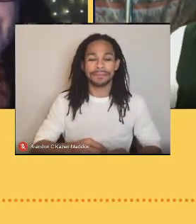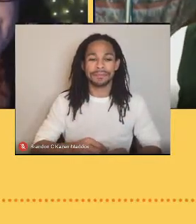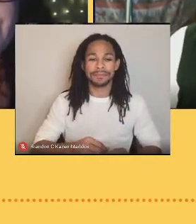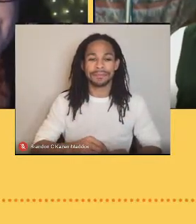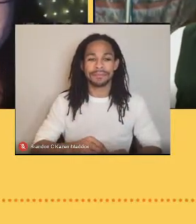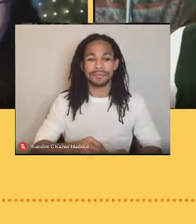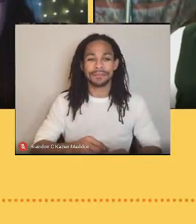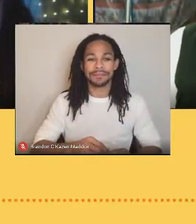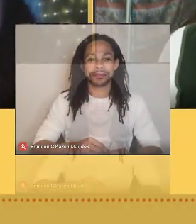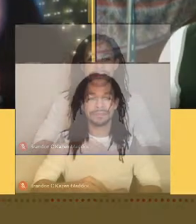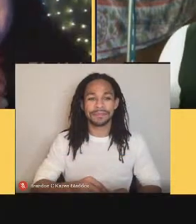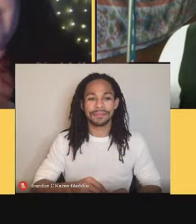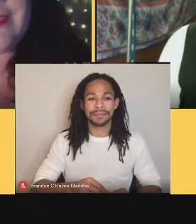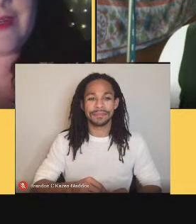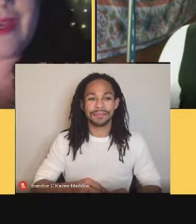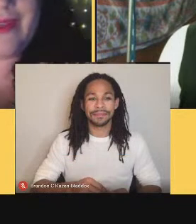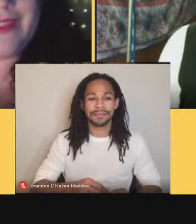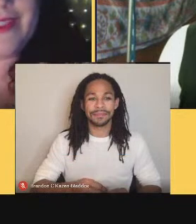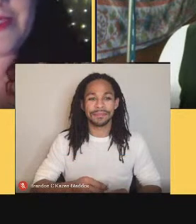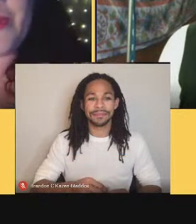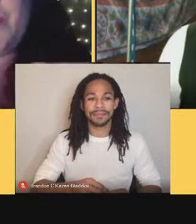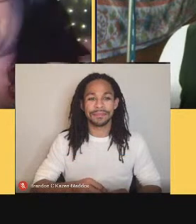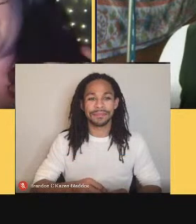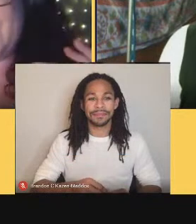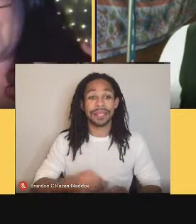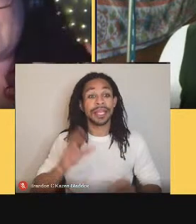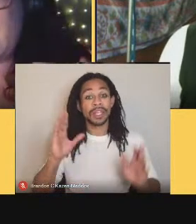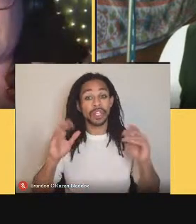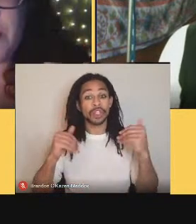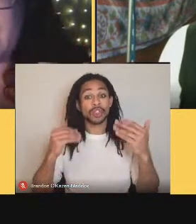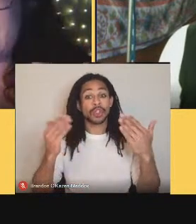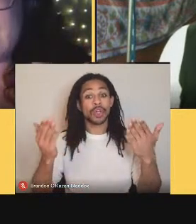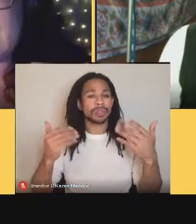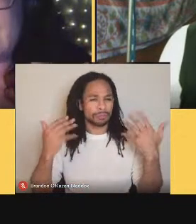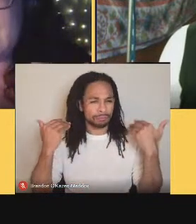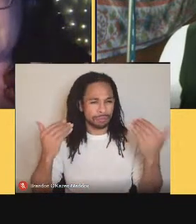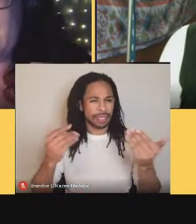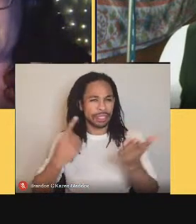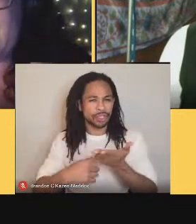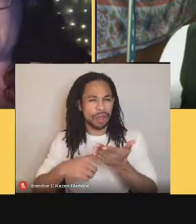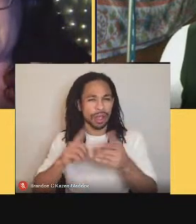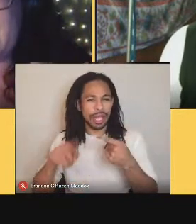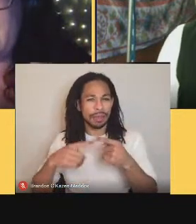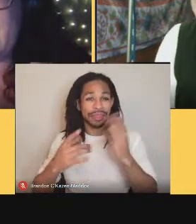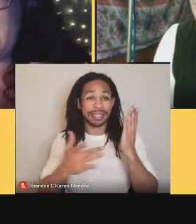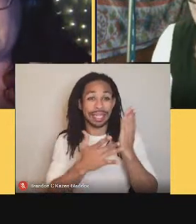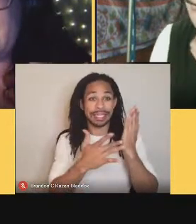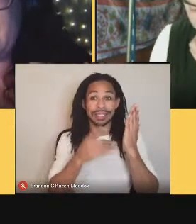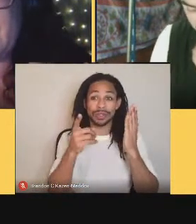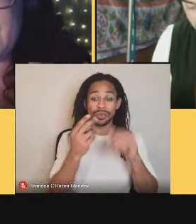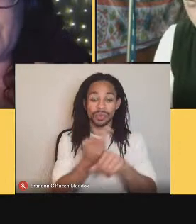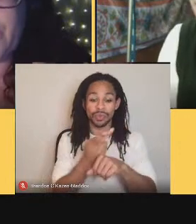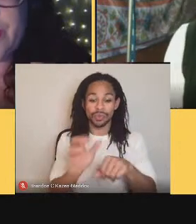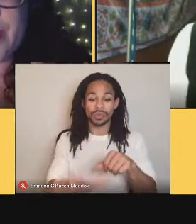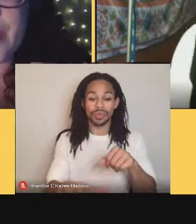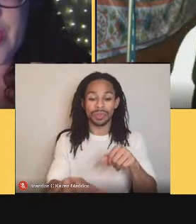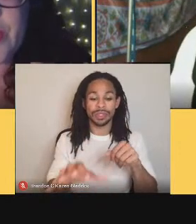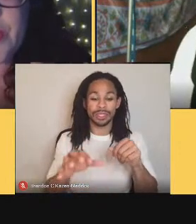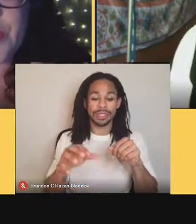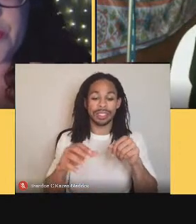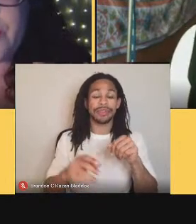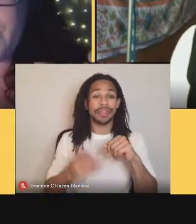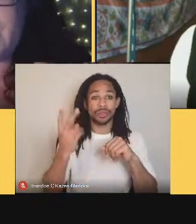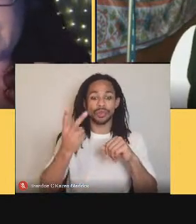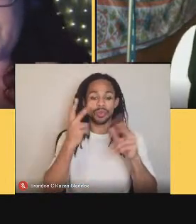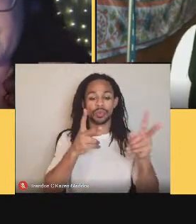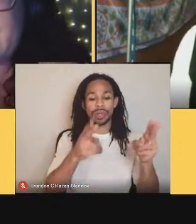So, let's see here. Okay, so let's talk about the techniques that you are using in these two clips in order